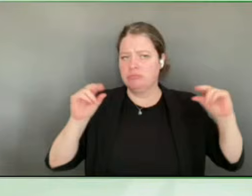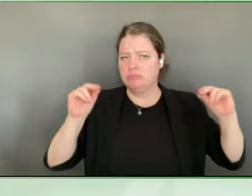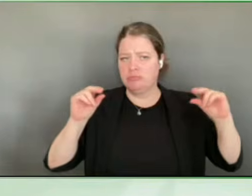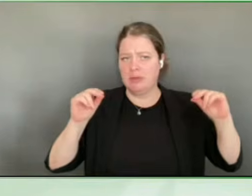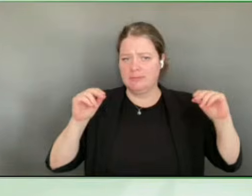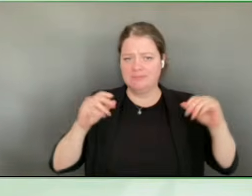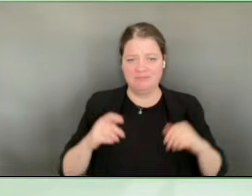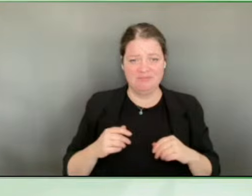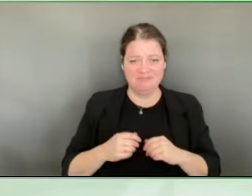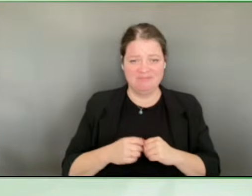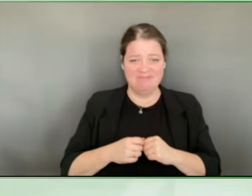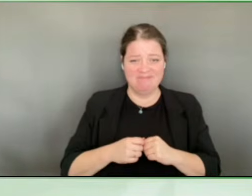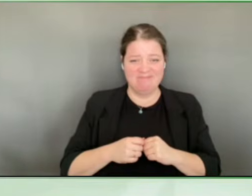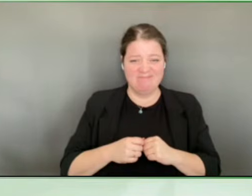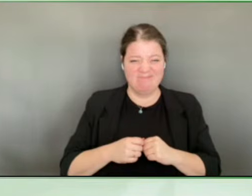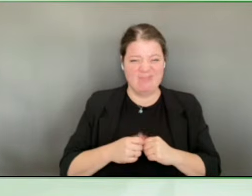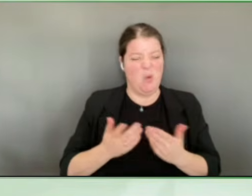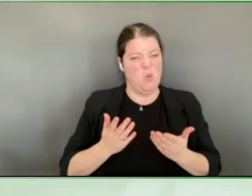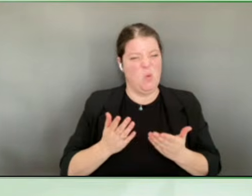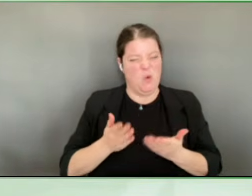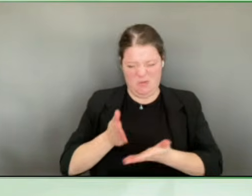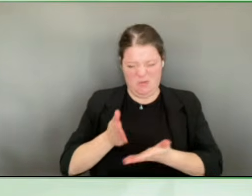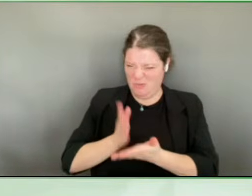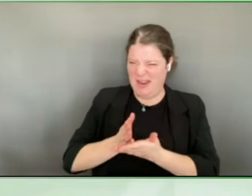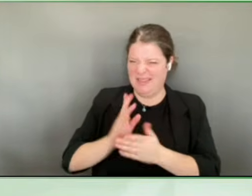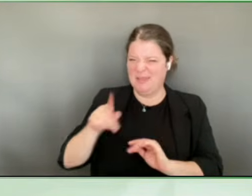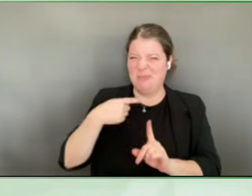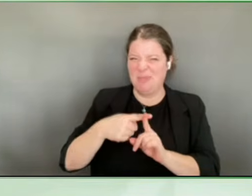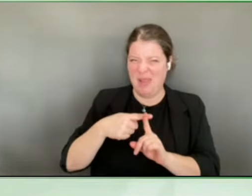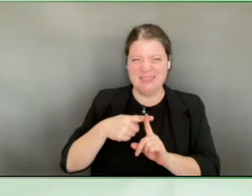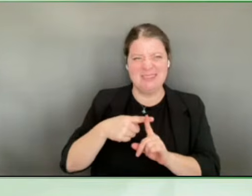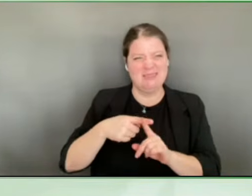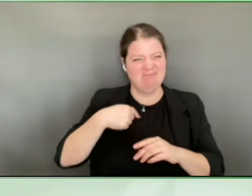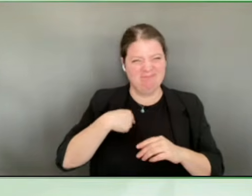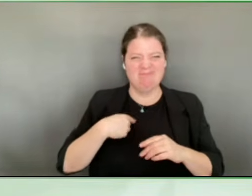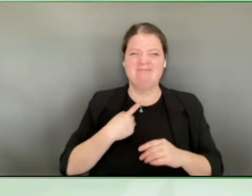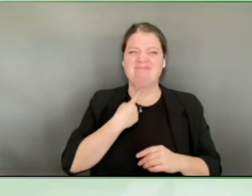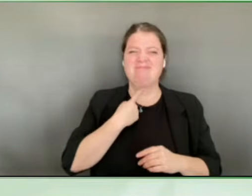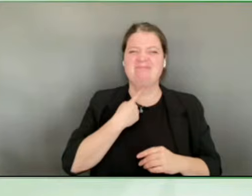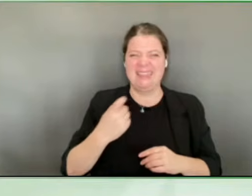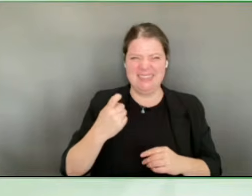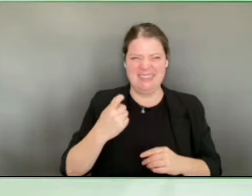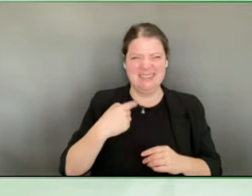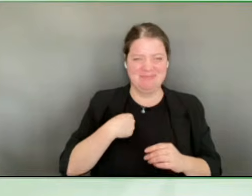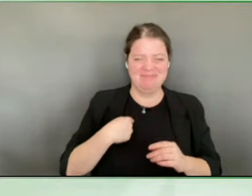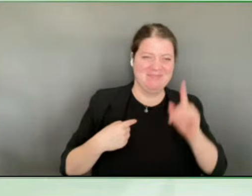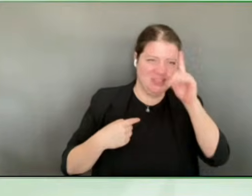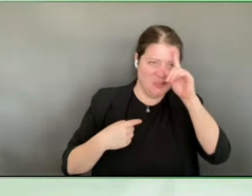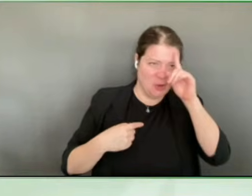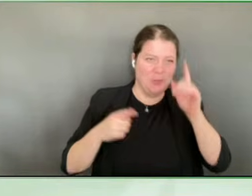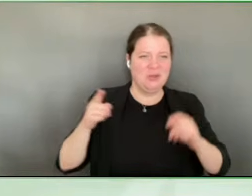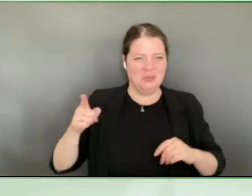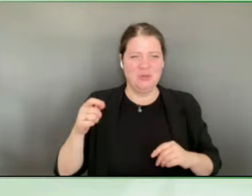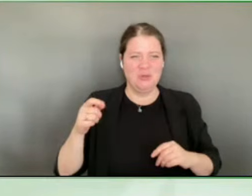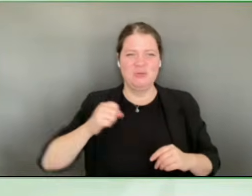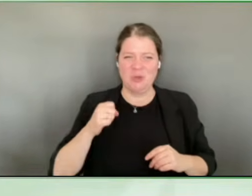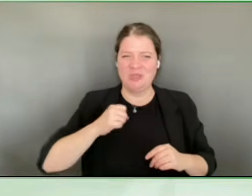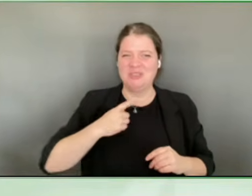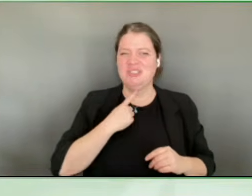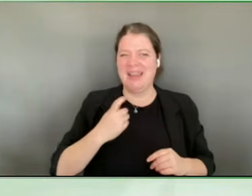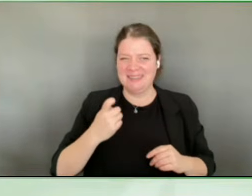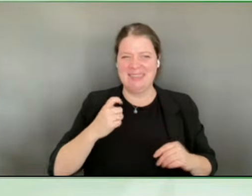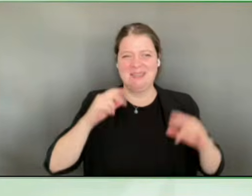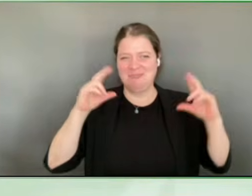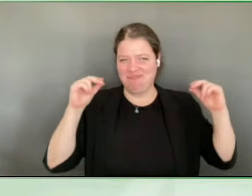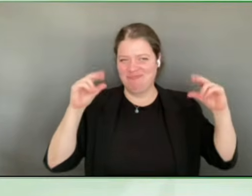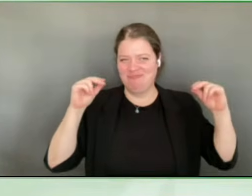we have to consider when we speak to an international audience. Richard, let's get into it.